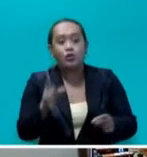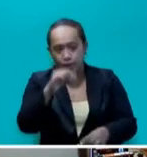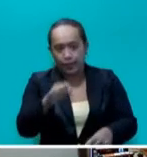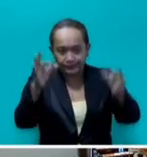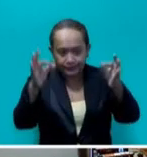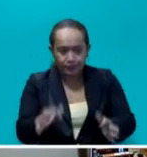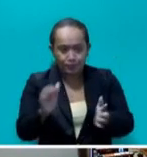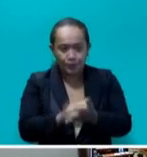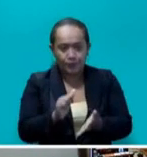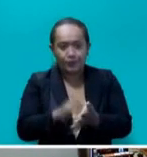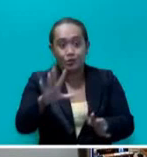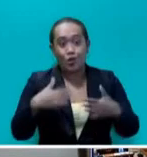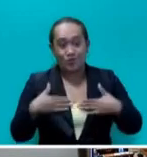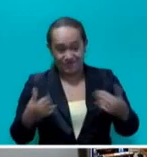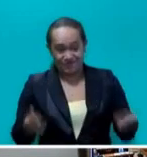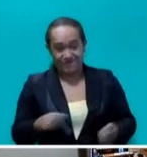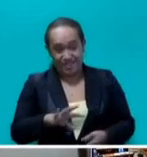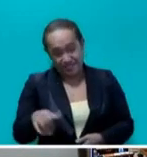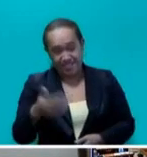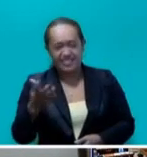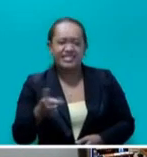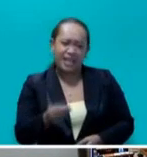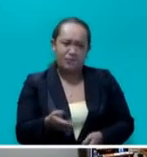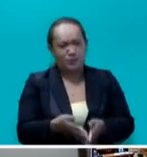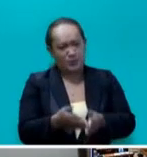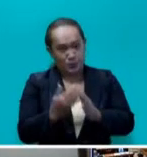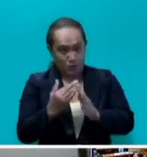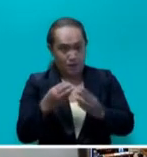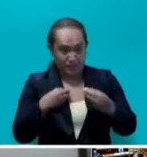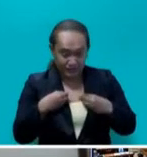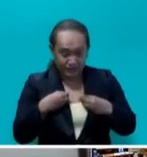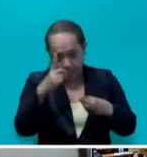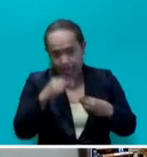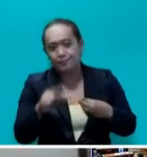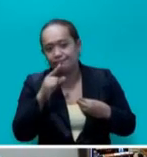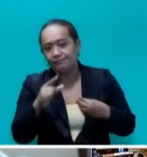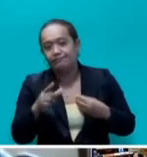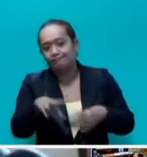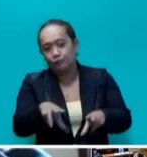livelihood, for example, whether they want to set up small businesses.